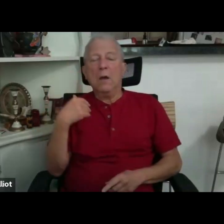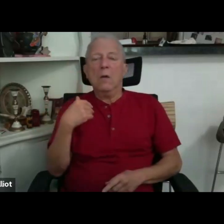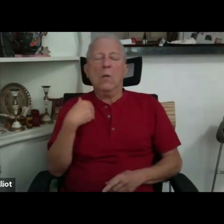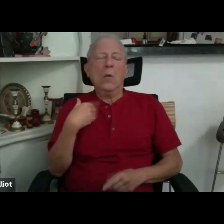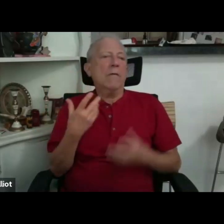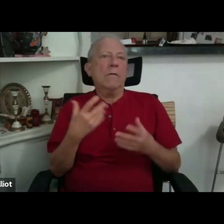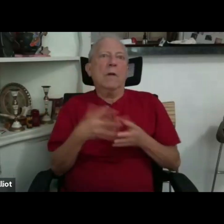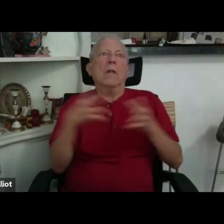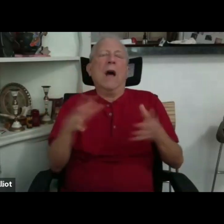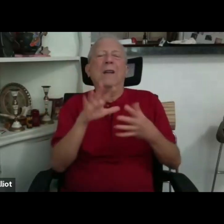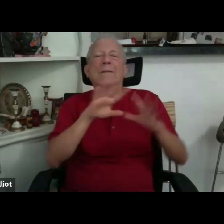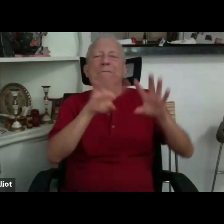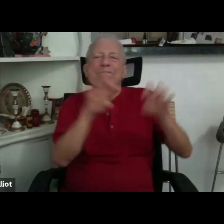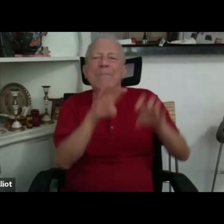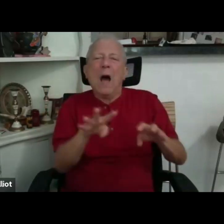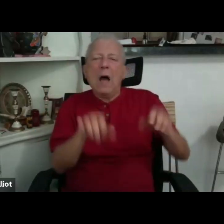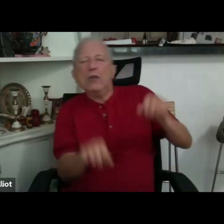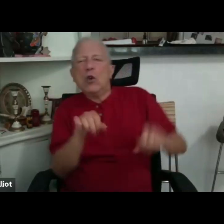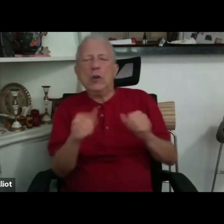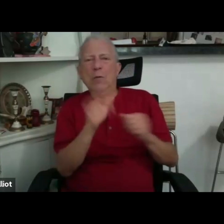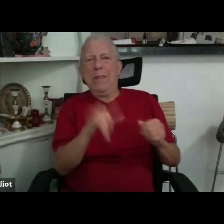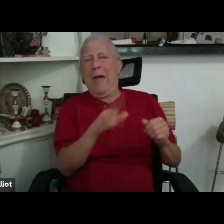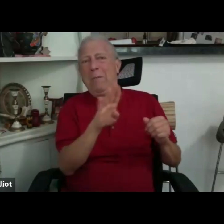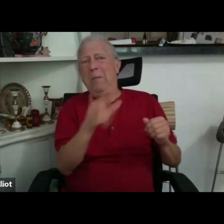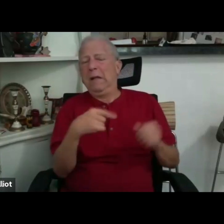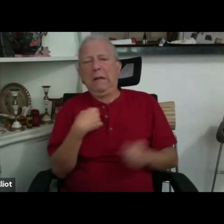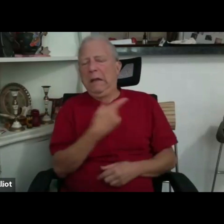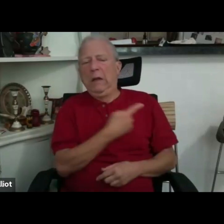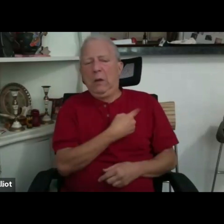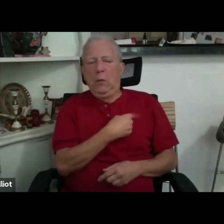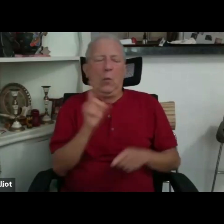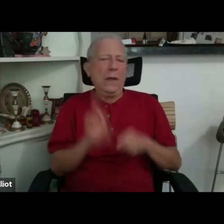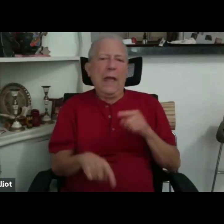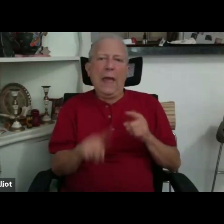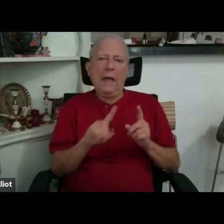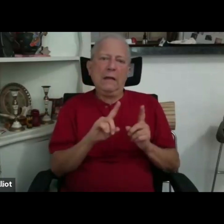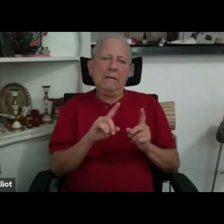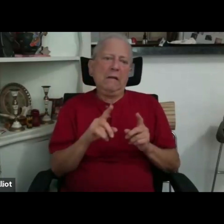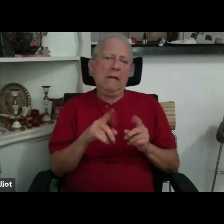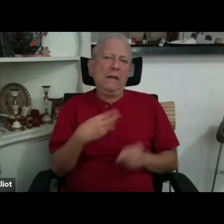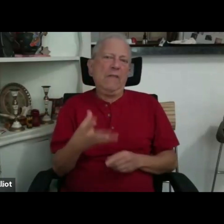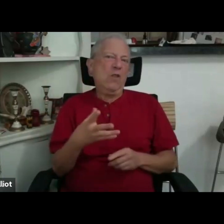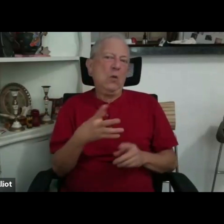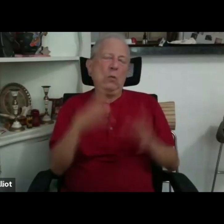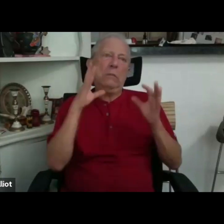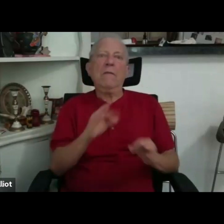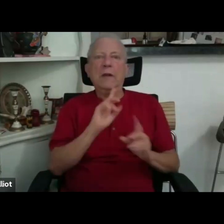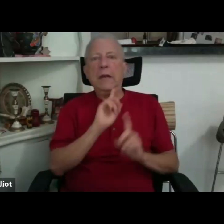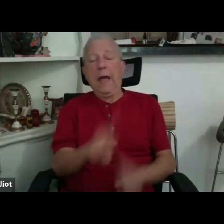this bill. So it's likely we won't be able to give you a definite answer to any questions you have.